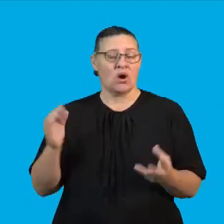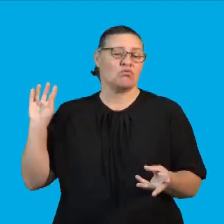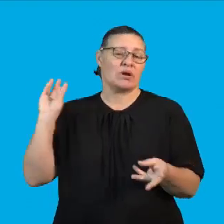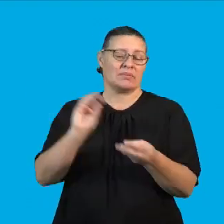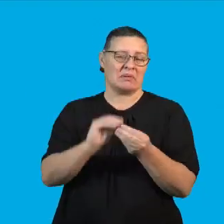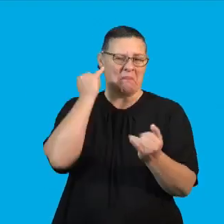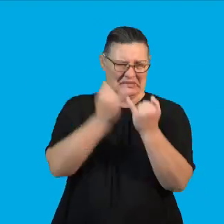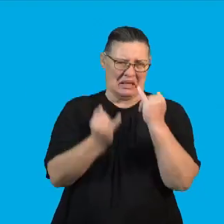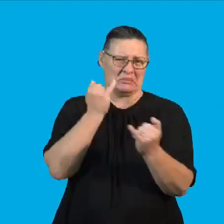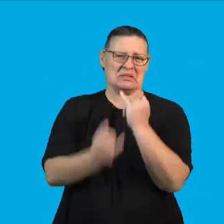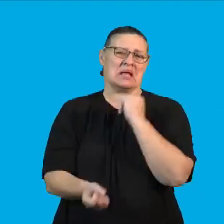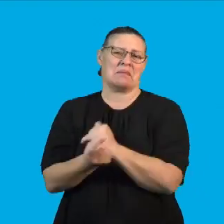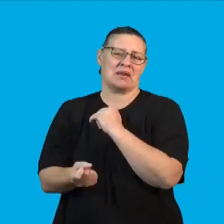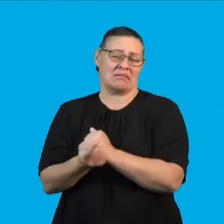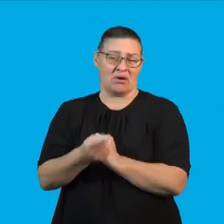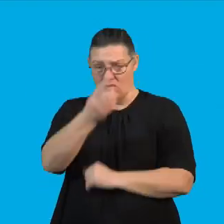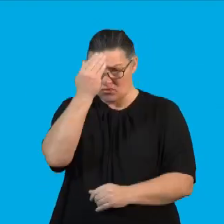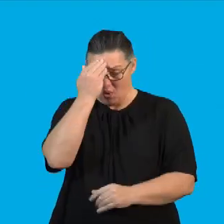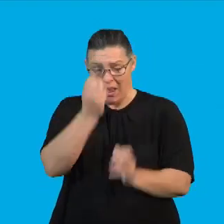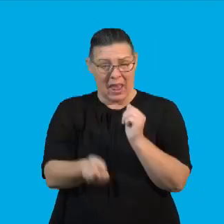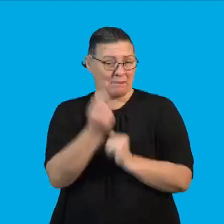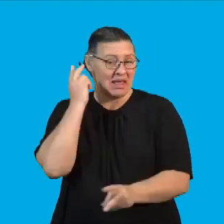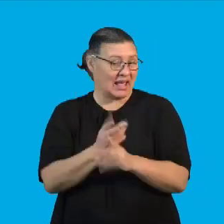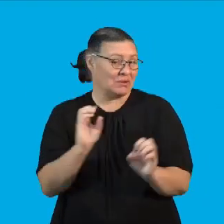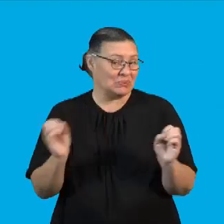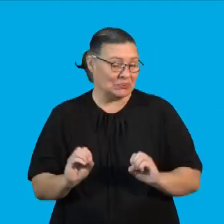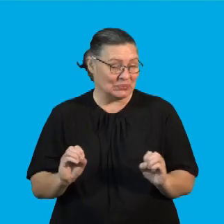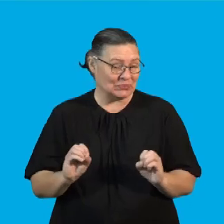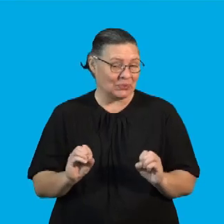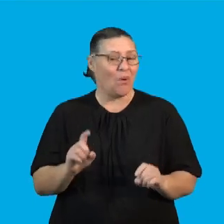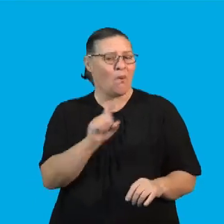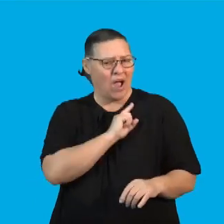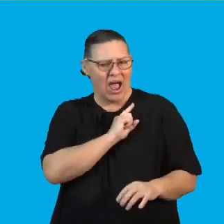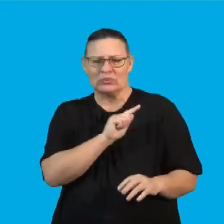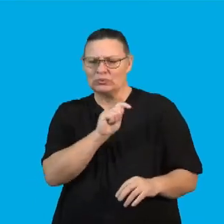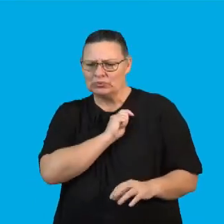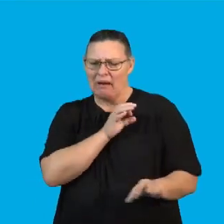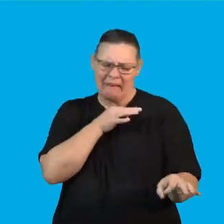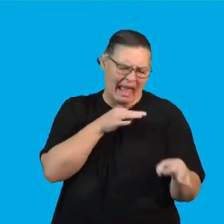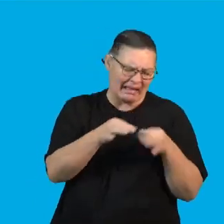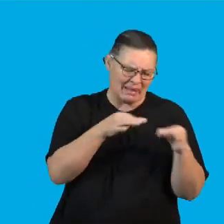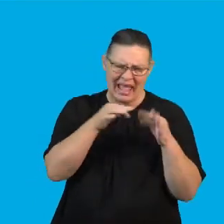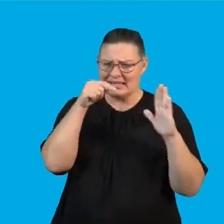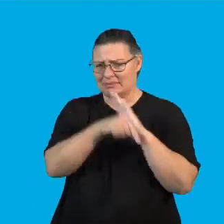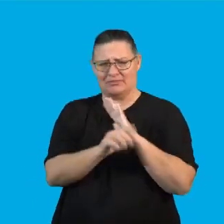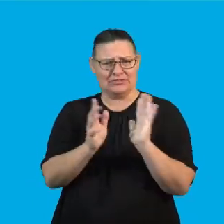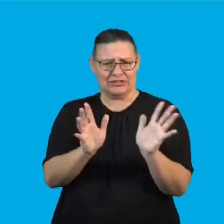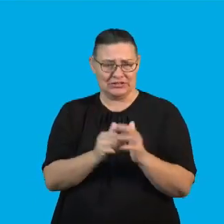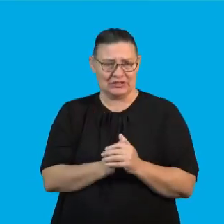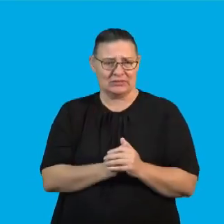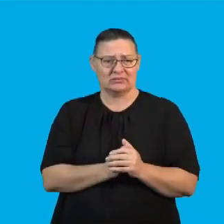We are now recapping on the common errors. I know you will not make these errors because we have really and clearly finished